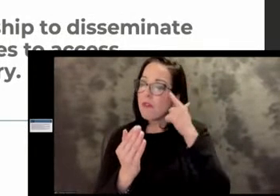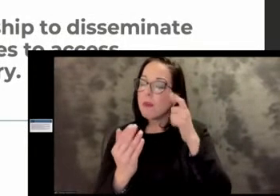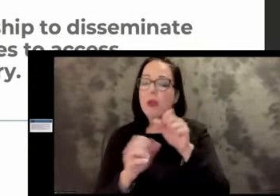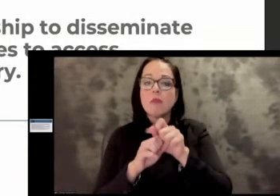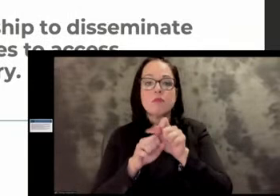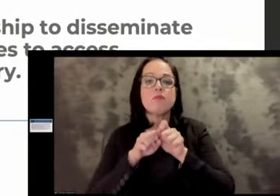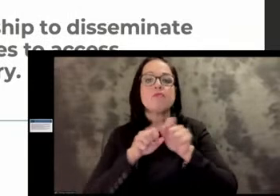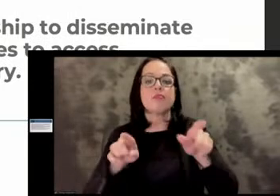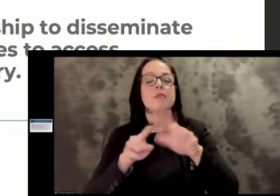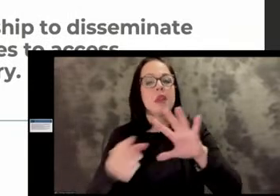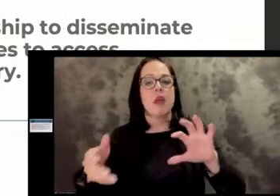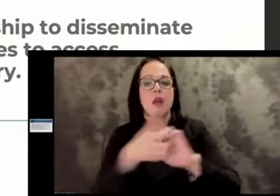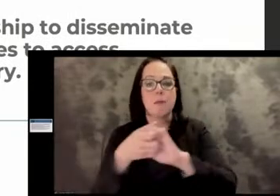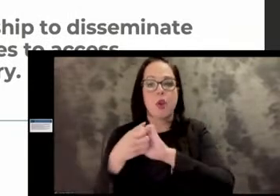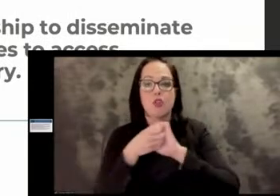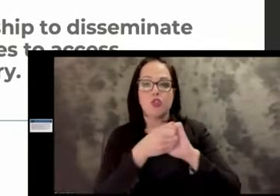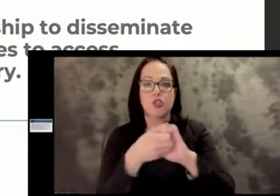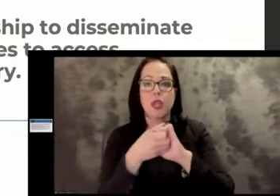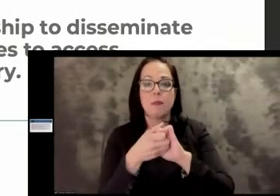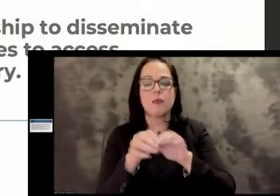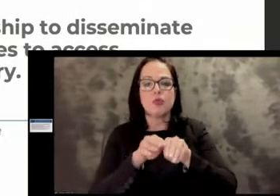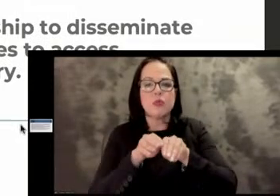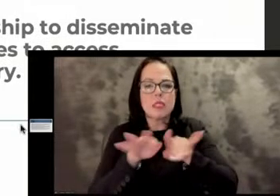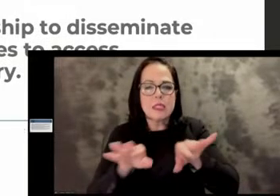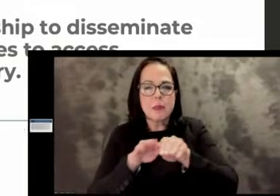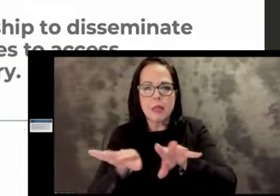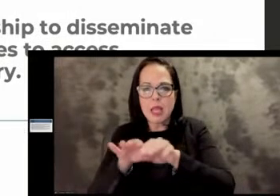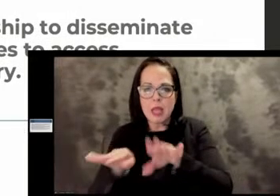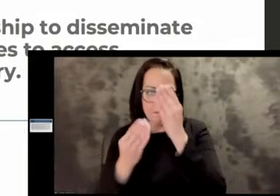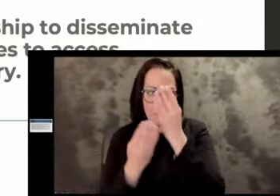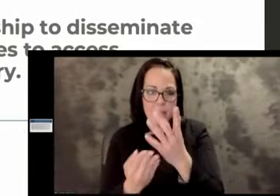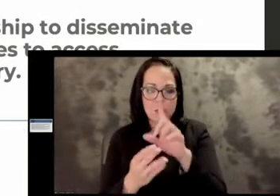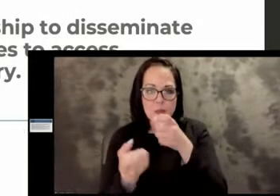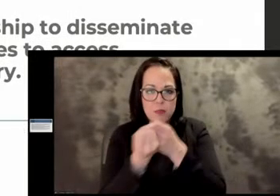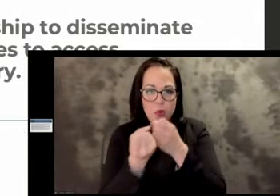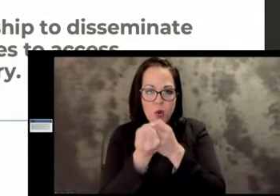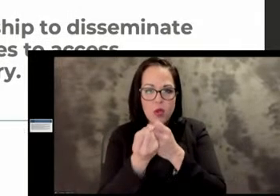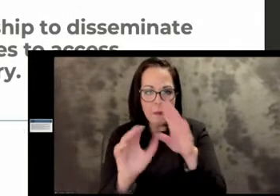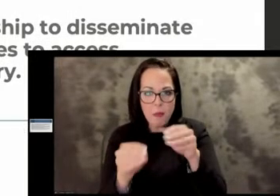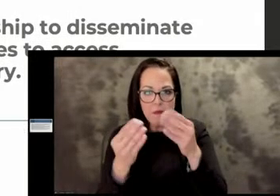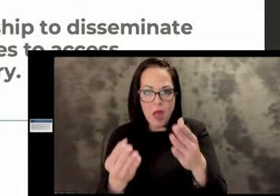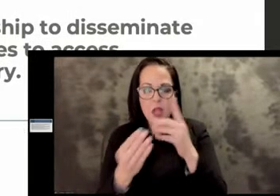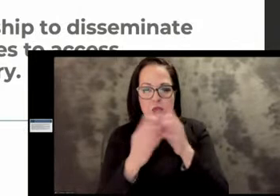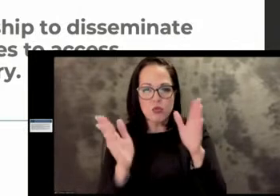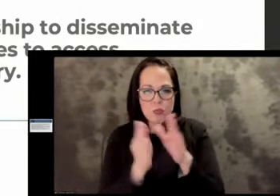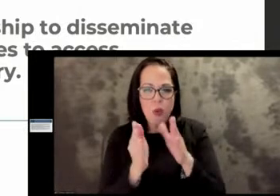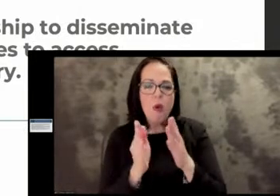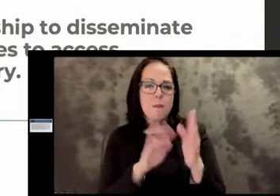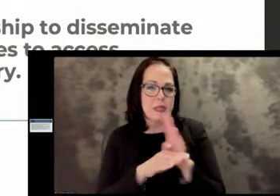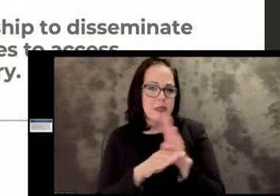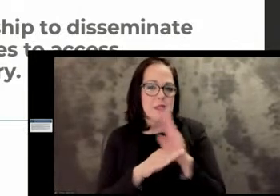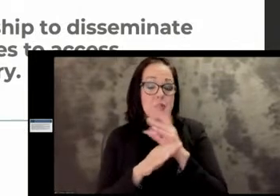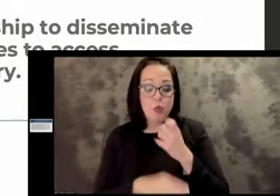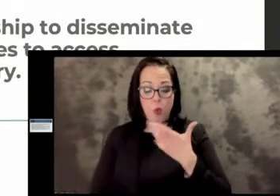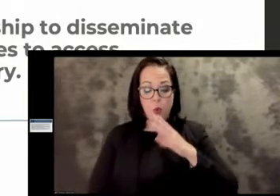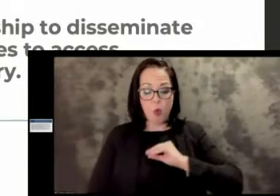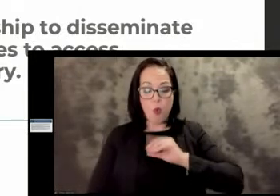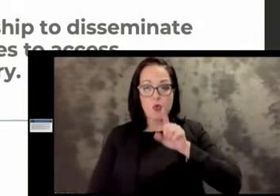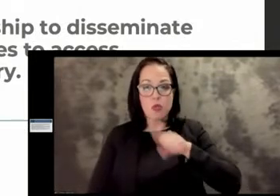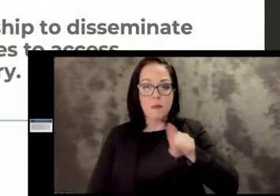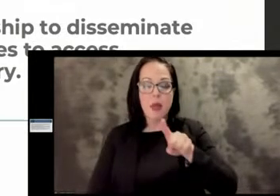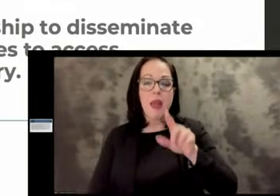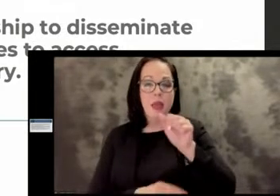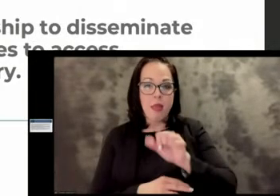to disseminate information and provide support to small businesses that are owned by Asian Americans and Pacific